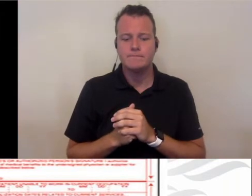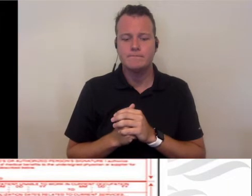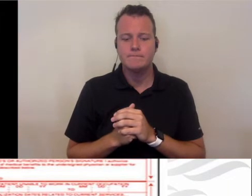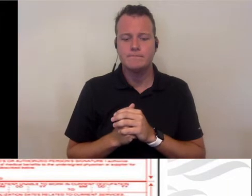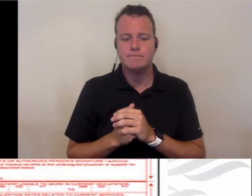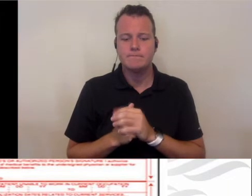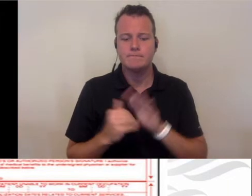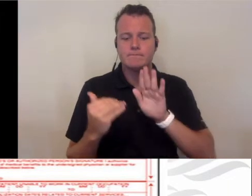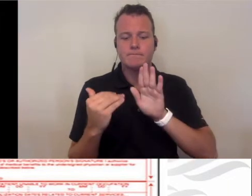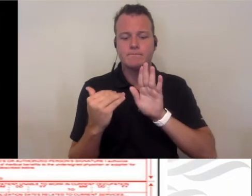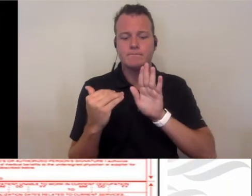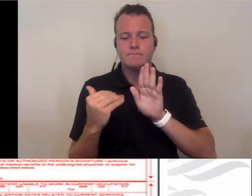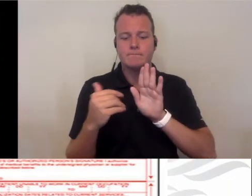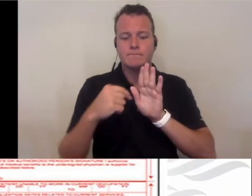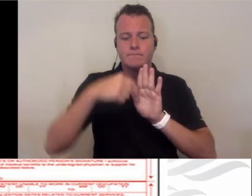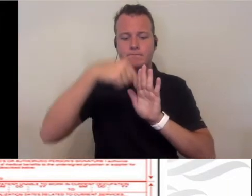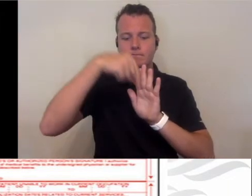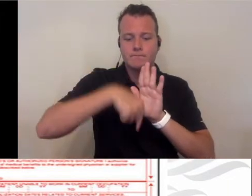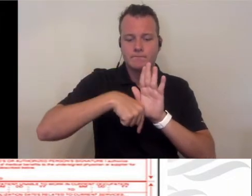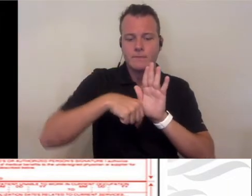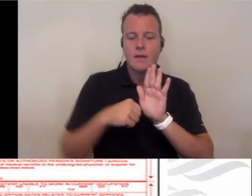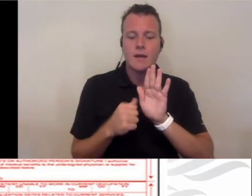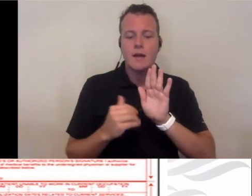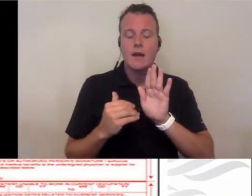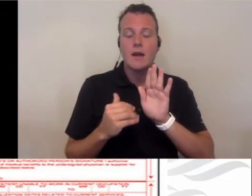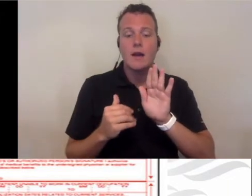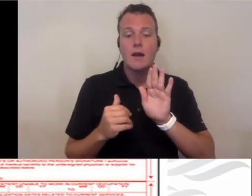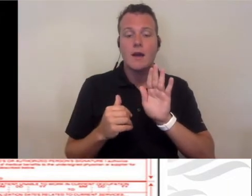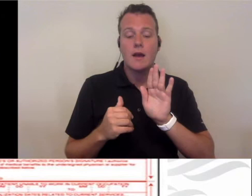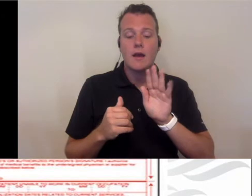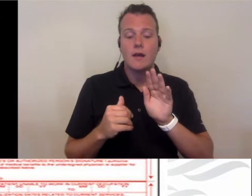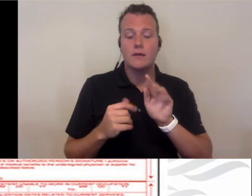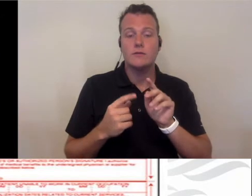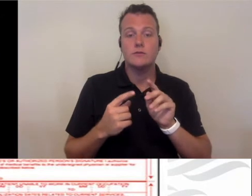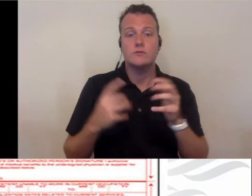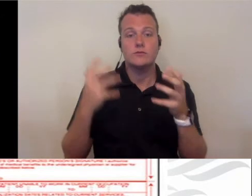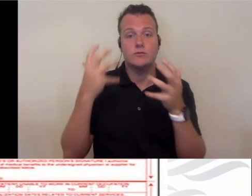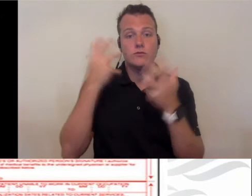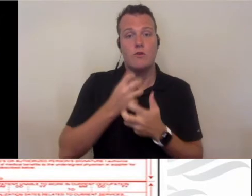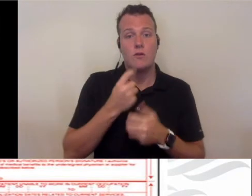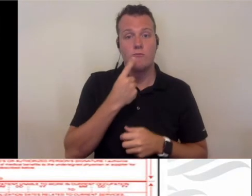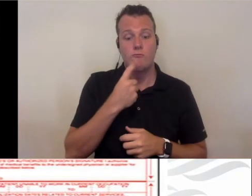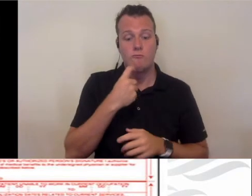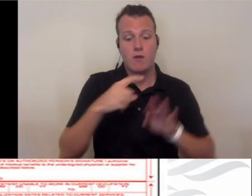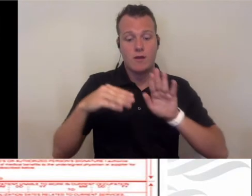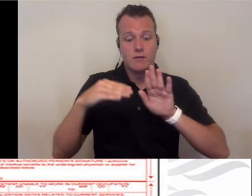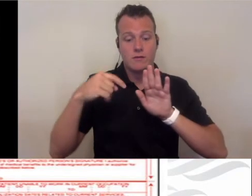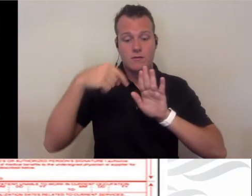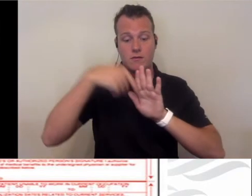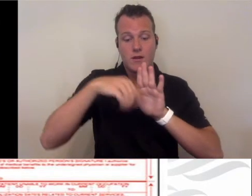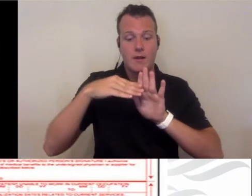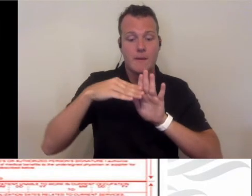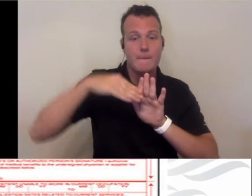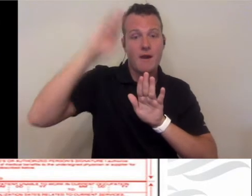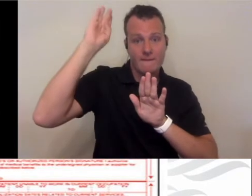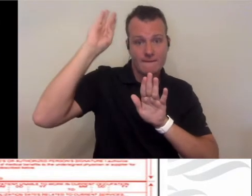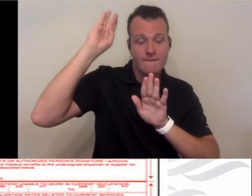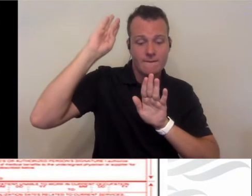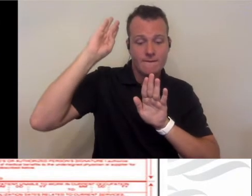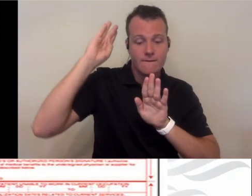goes head south. So everything on that dark red line going above that